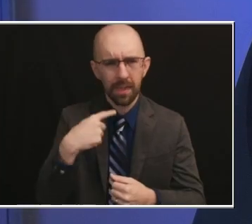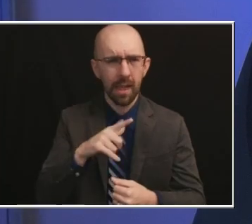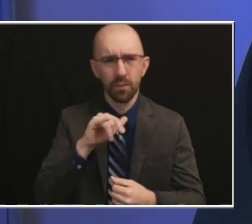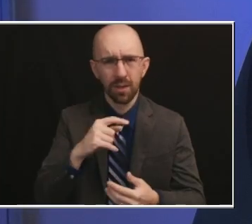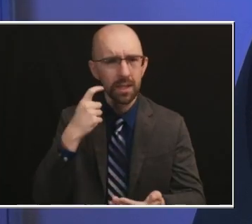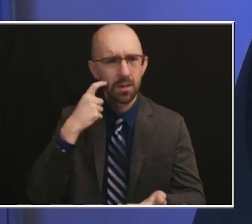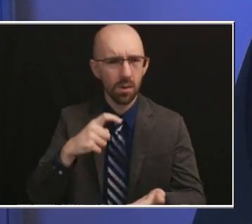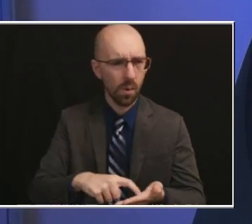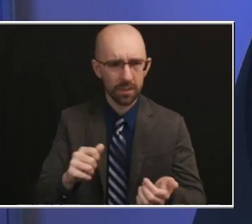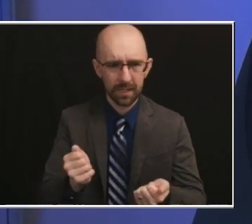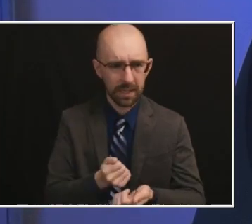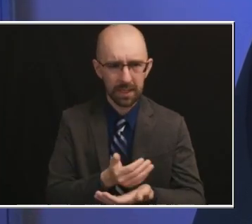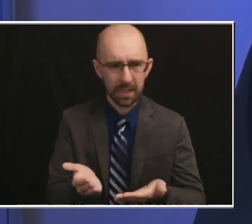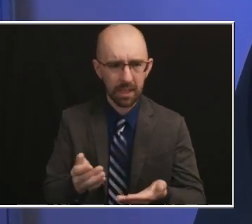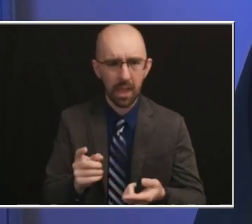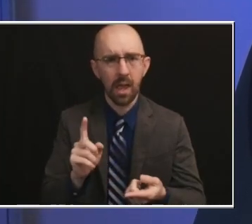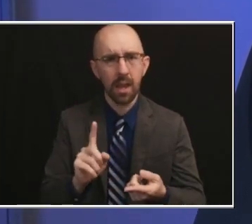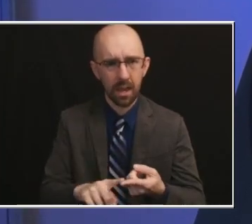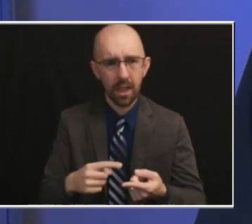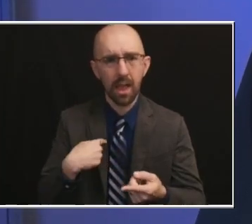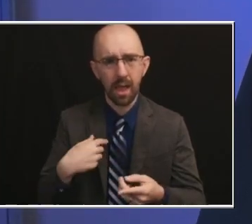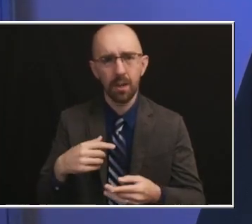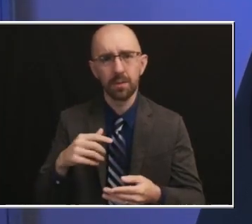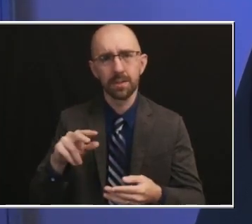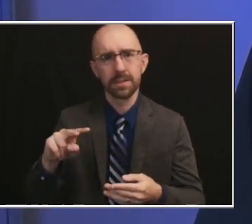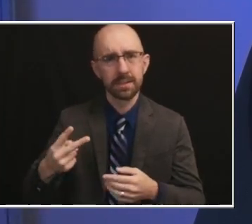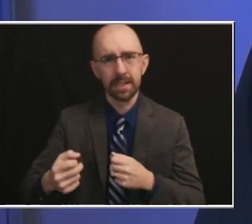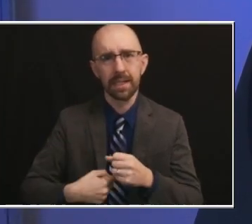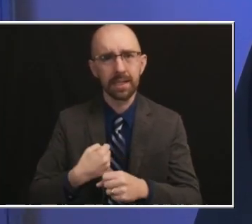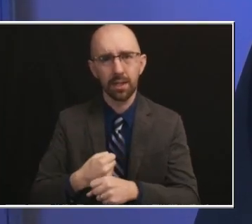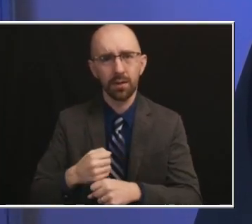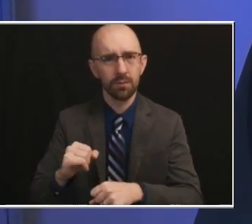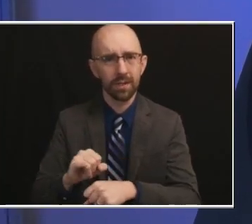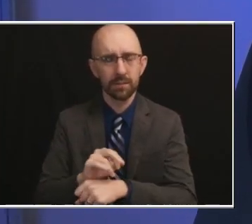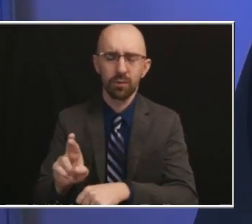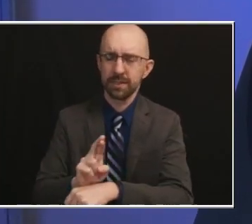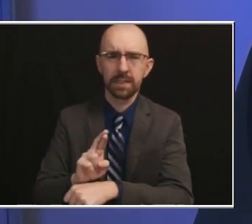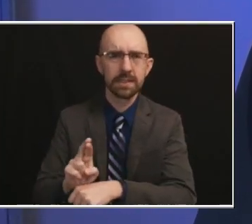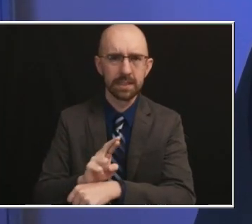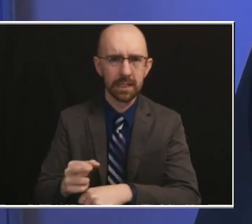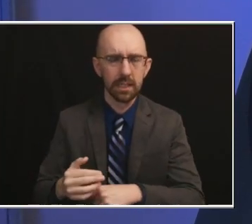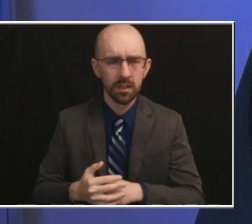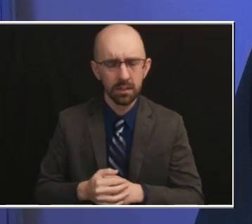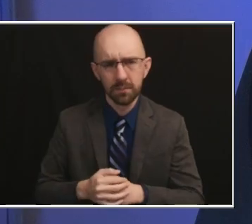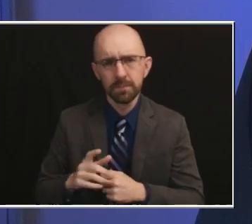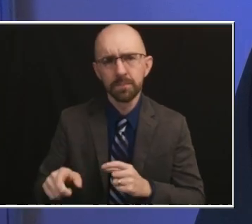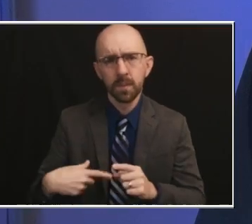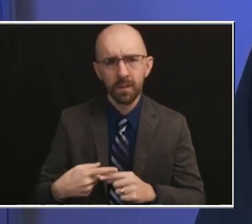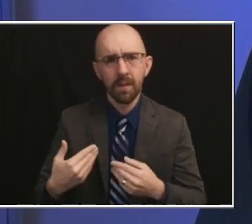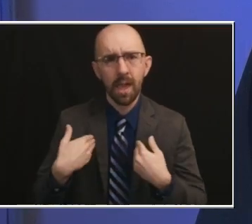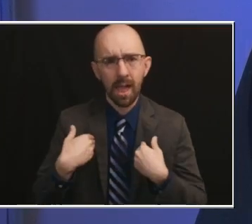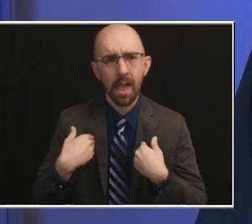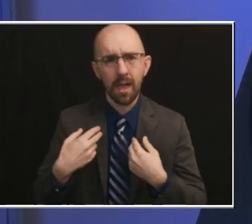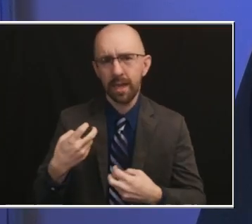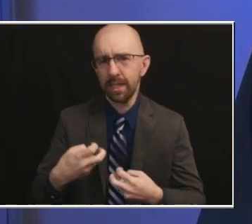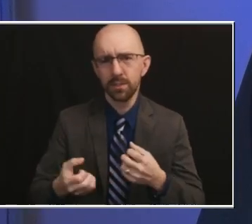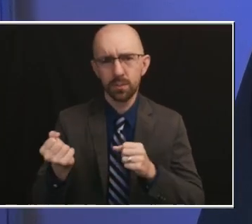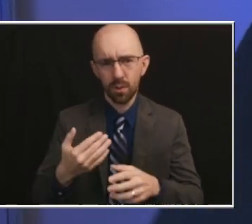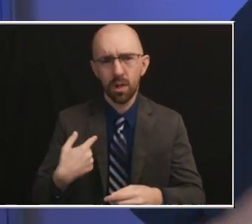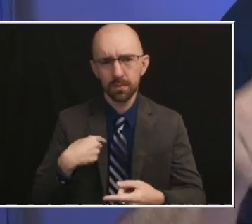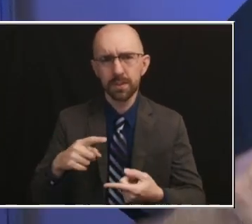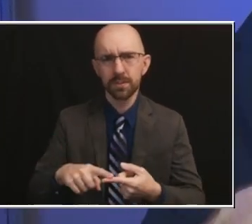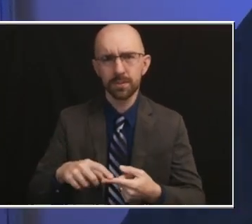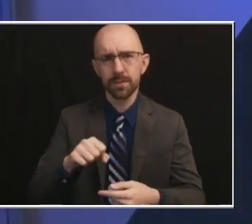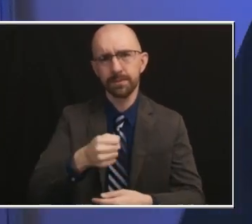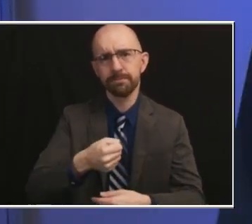anything until I was in my 2nd year of residency. When I had an issue that caused me to be admitted to the hospital.